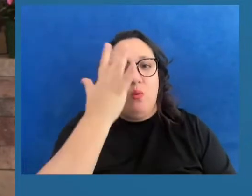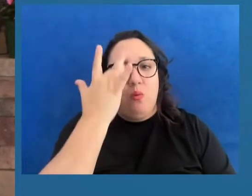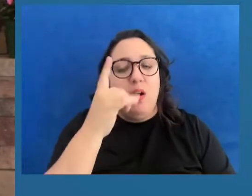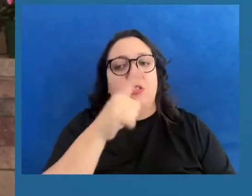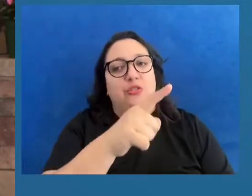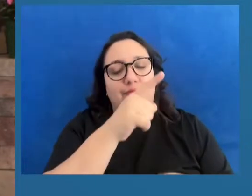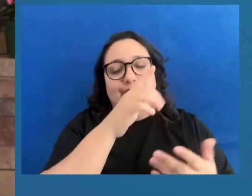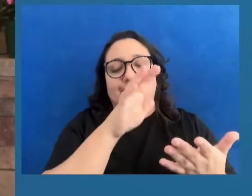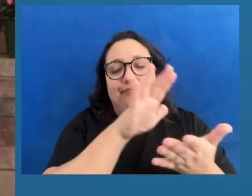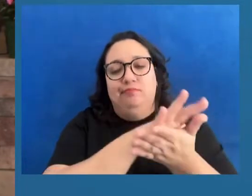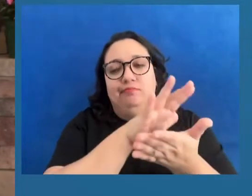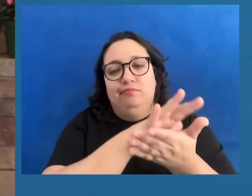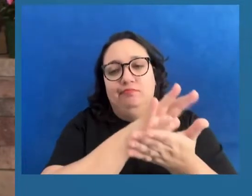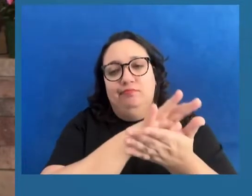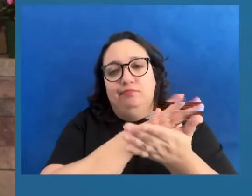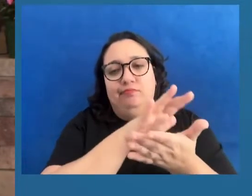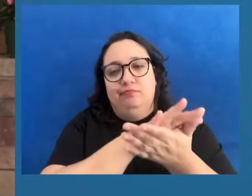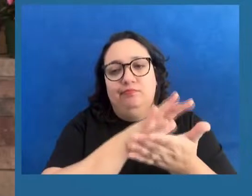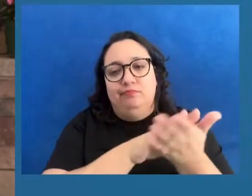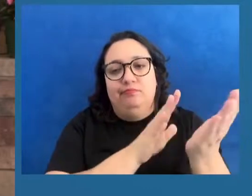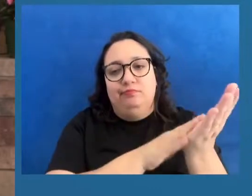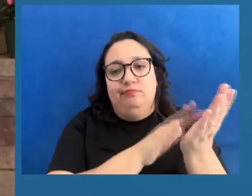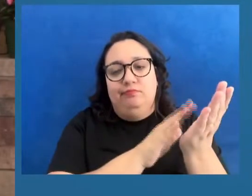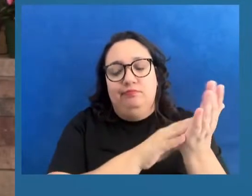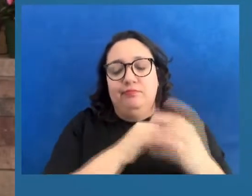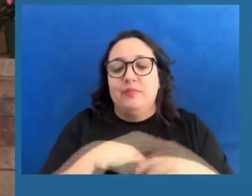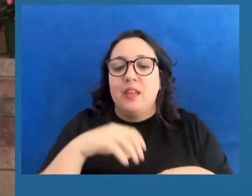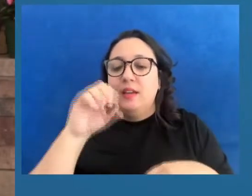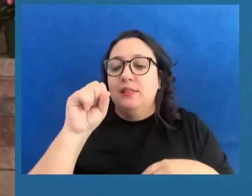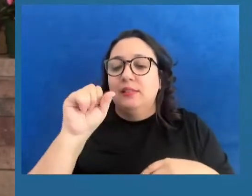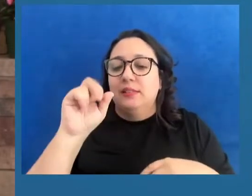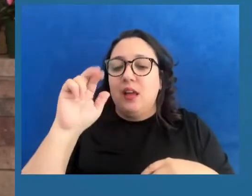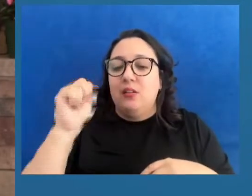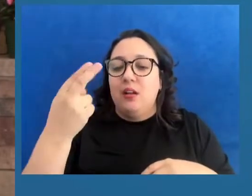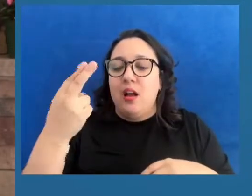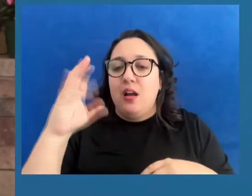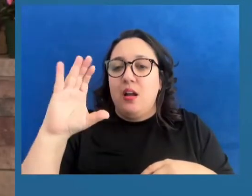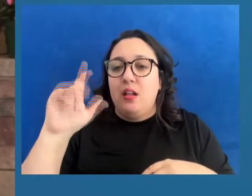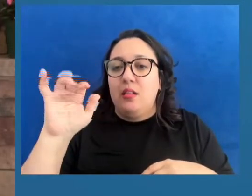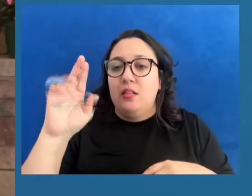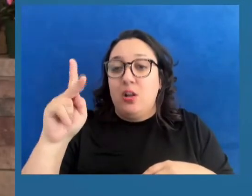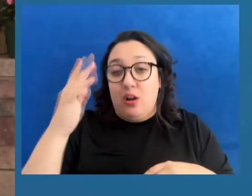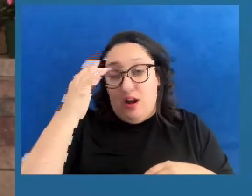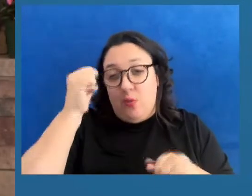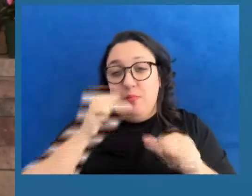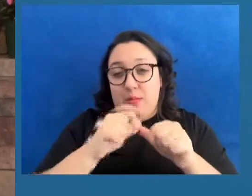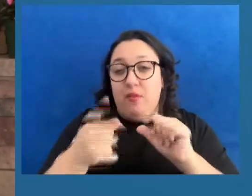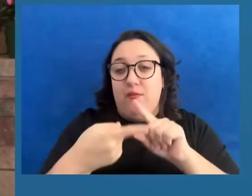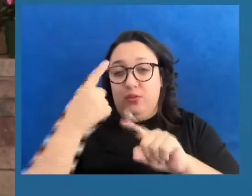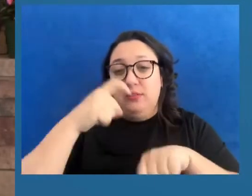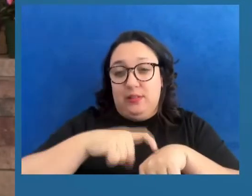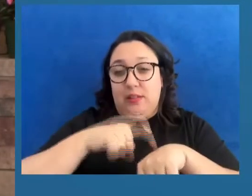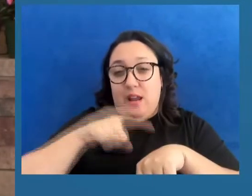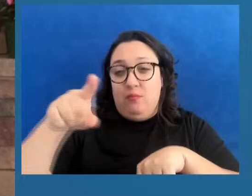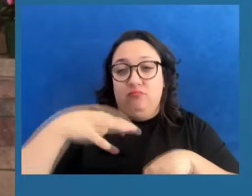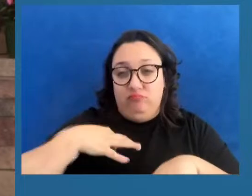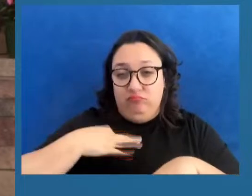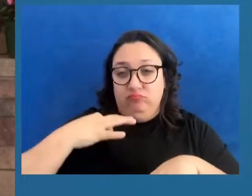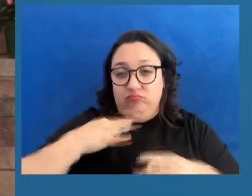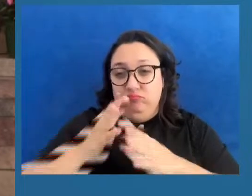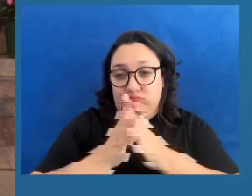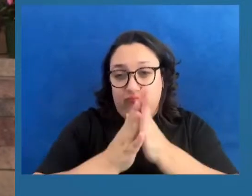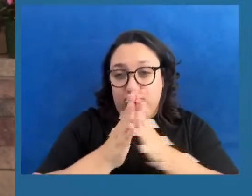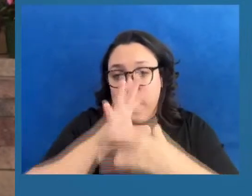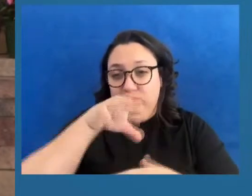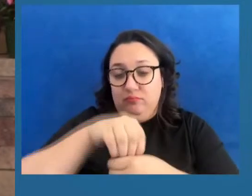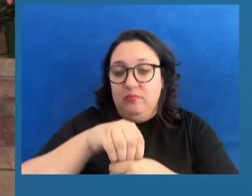Sarah Clark, we've worked together for many years since your first run. We've been together, and I appreciate you stepping up and running, and of course, Jen Lunsford, who's doing such